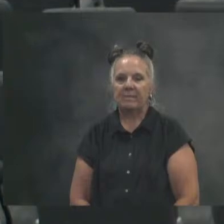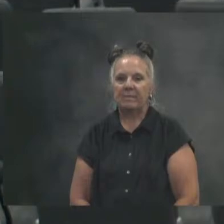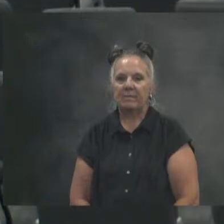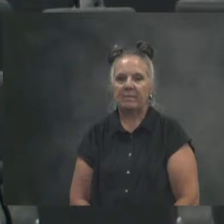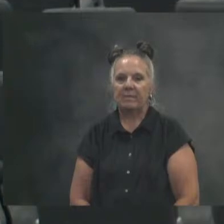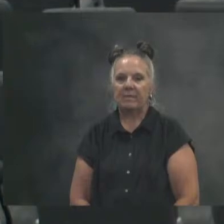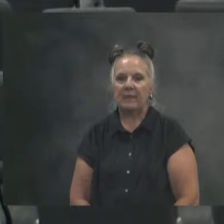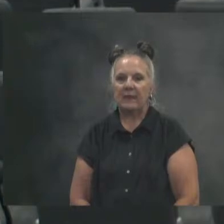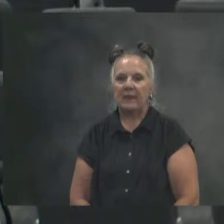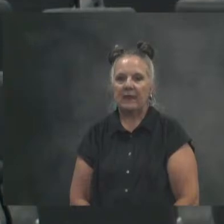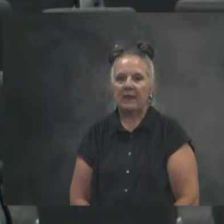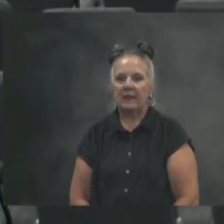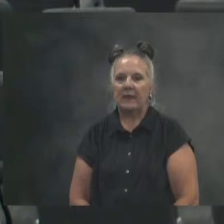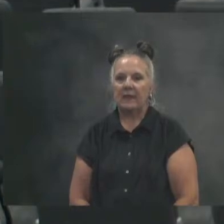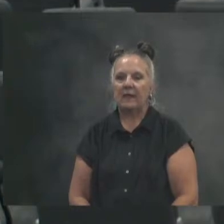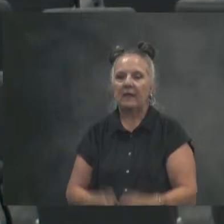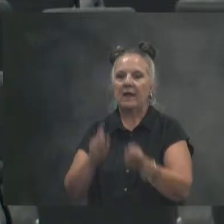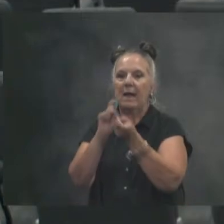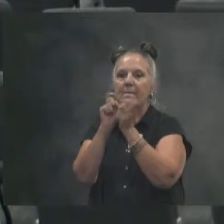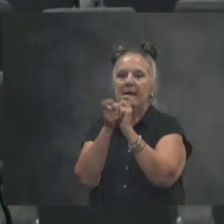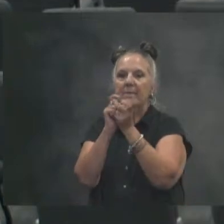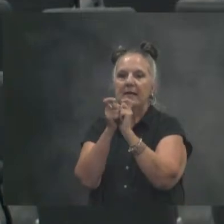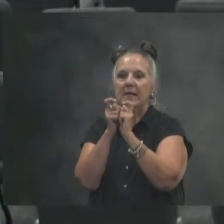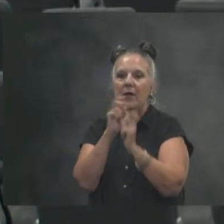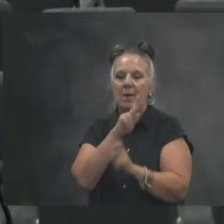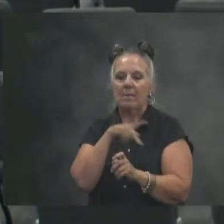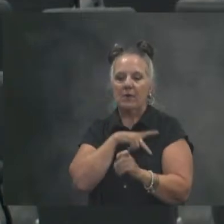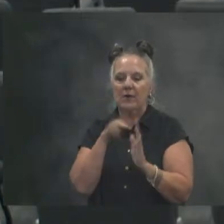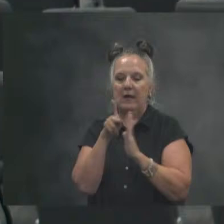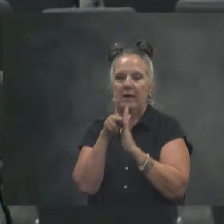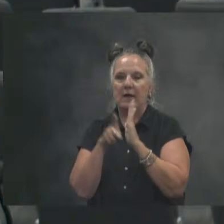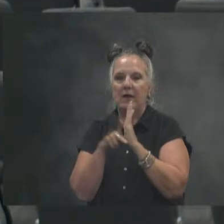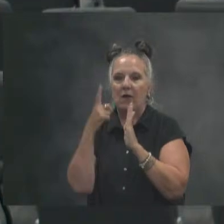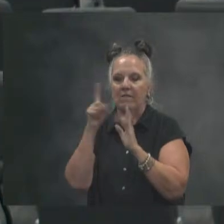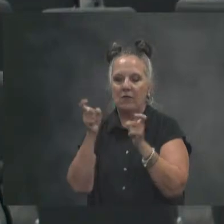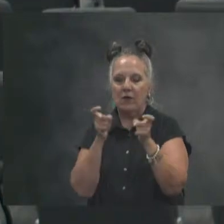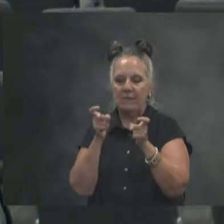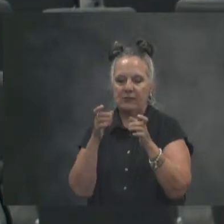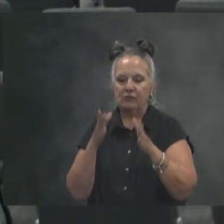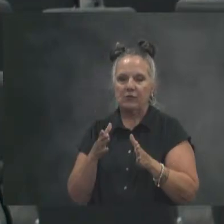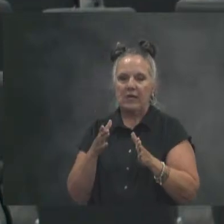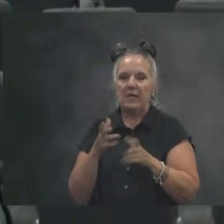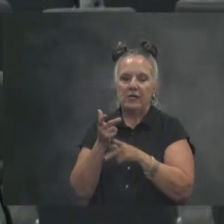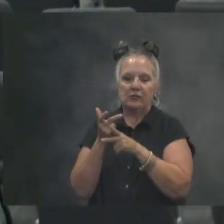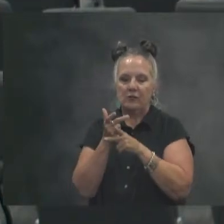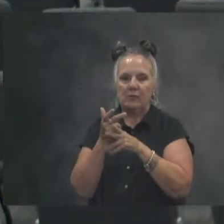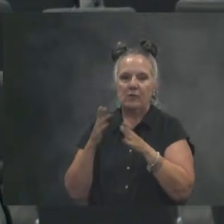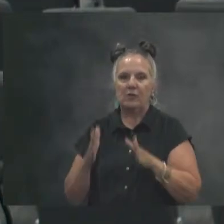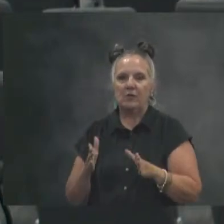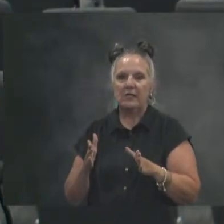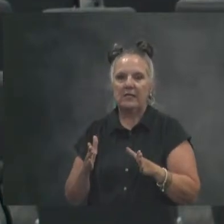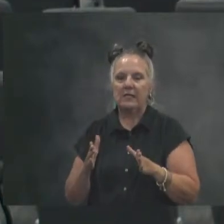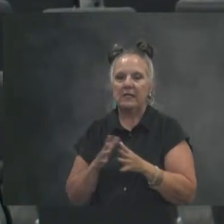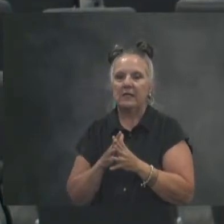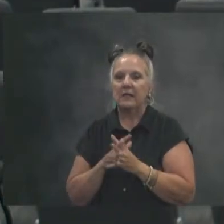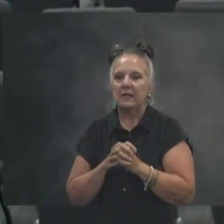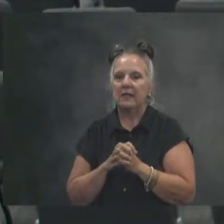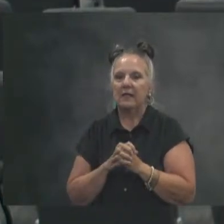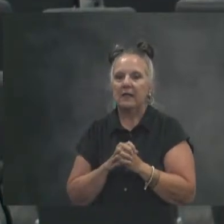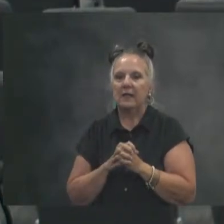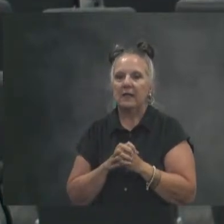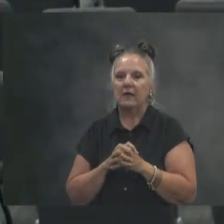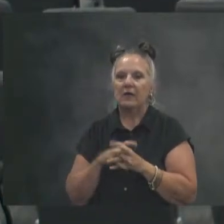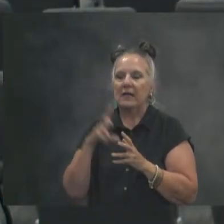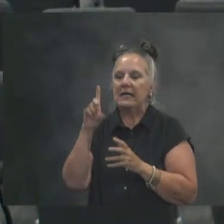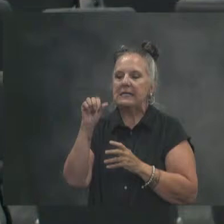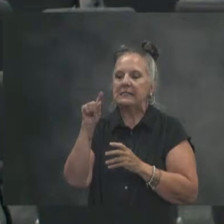amendments to the personnel policies and procedures for administrators and supervisors by the Washington County Board of Education, dated